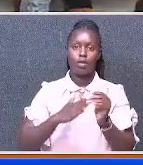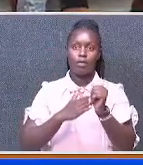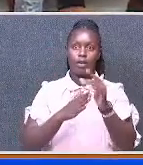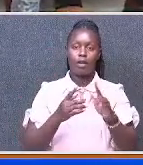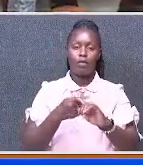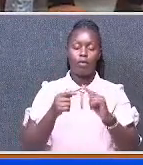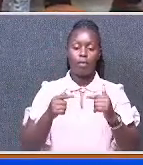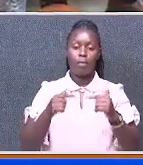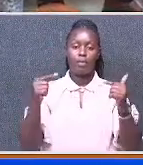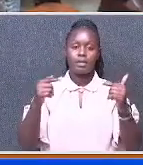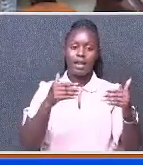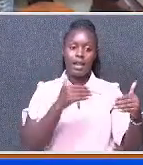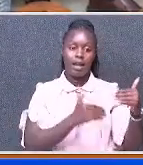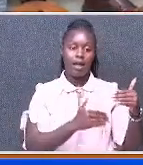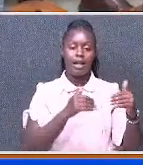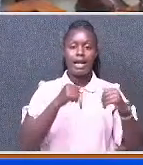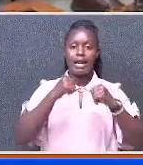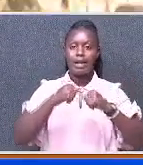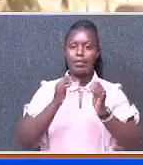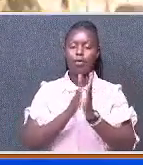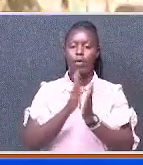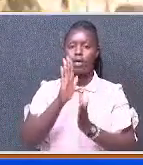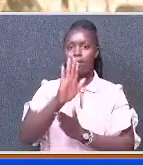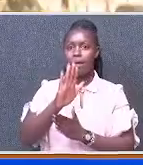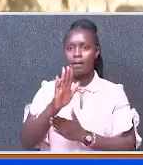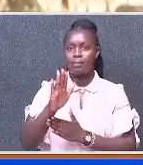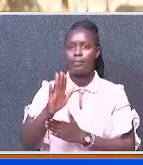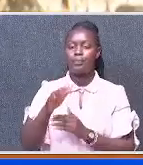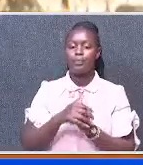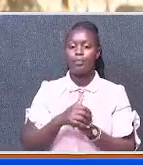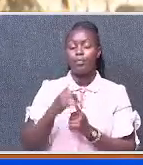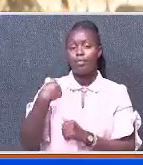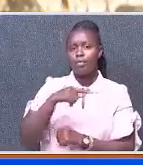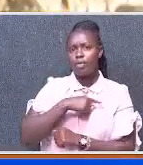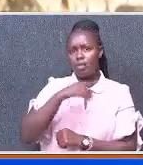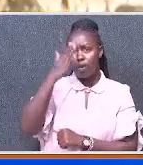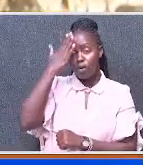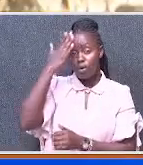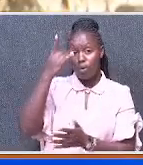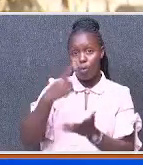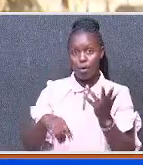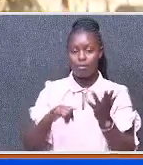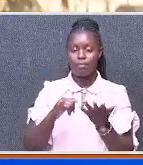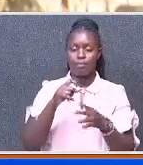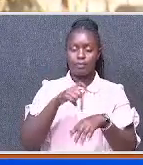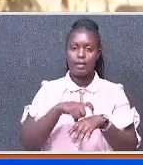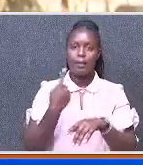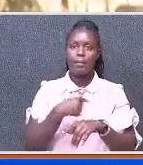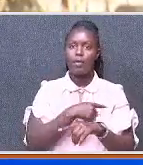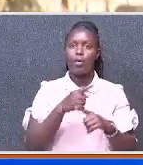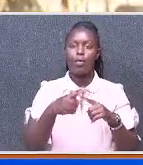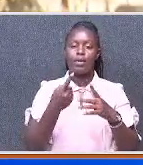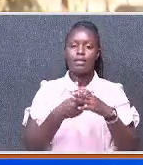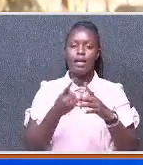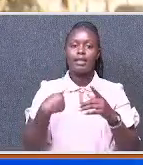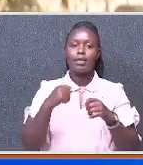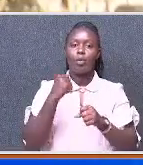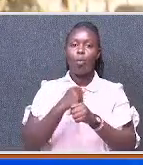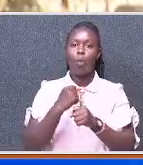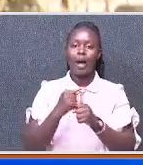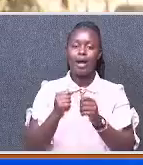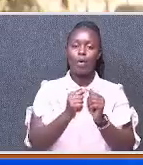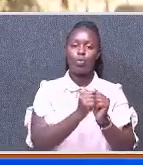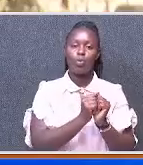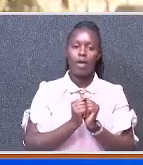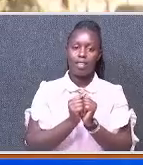opposing side seemingly in agreement with his moves. We know that when we hunt as a pack, we are able to